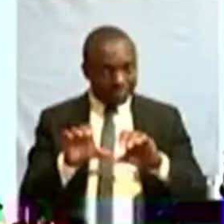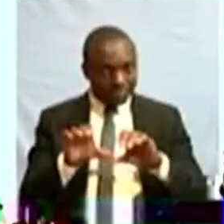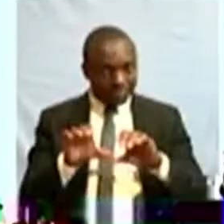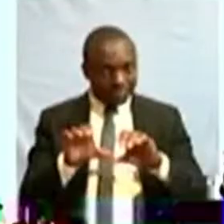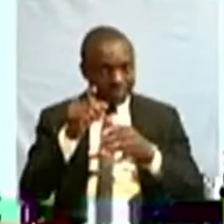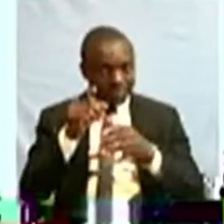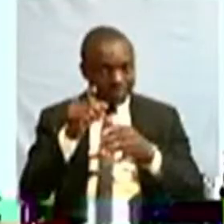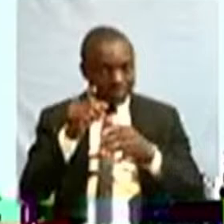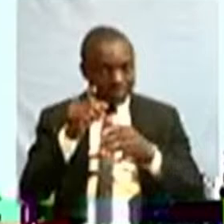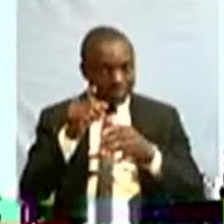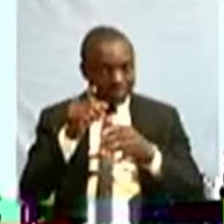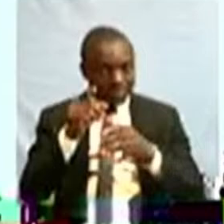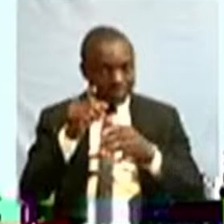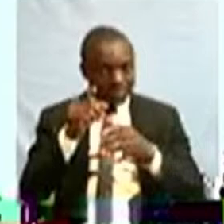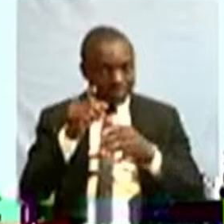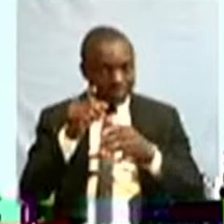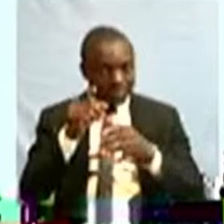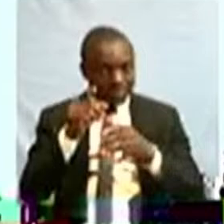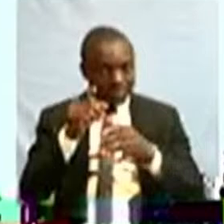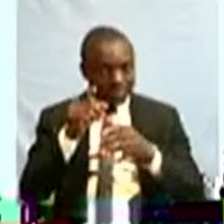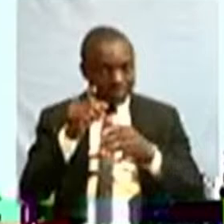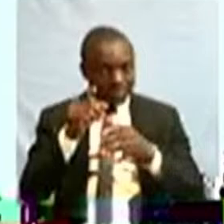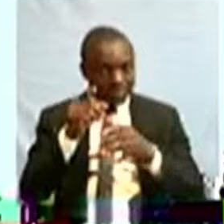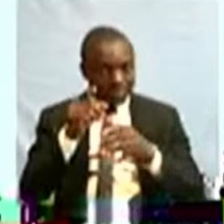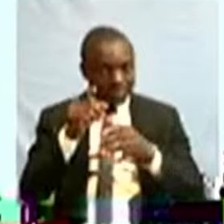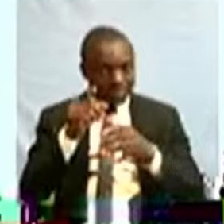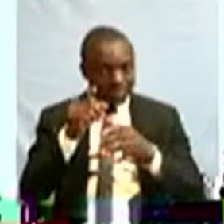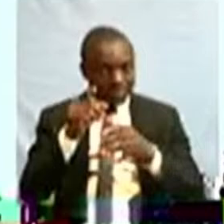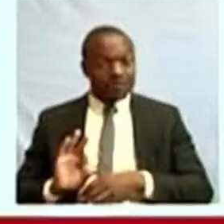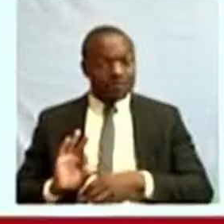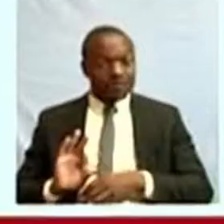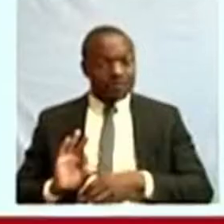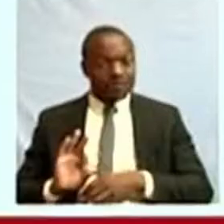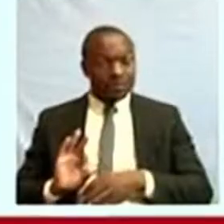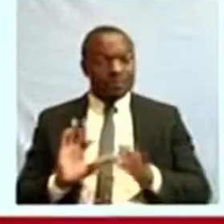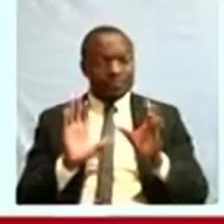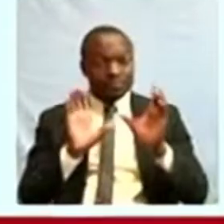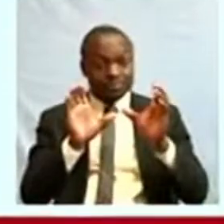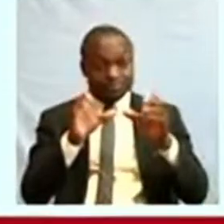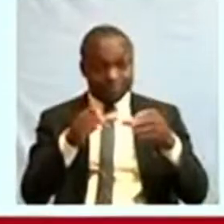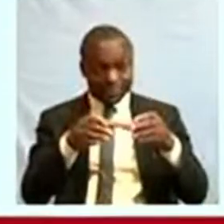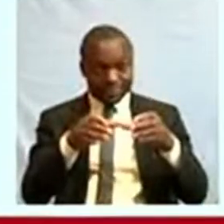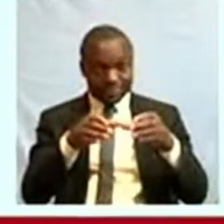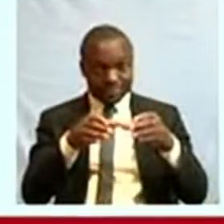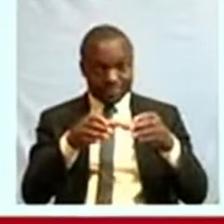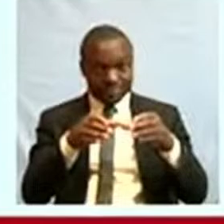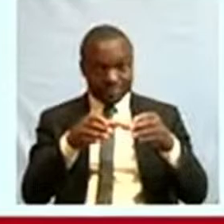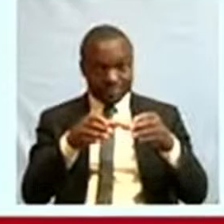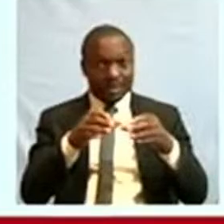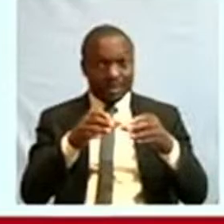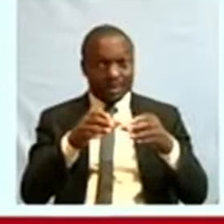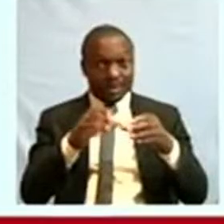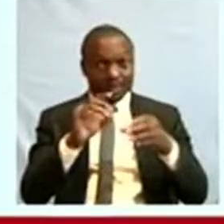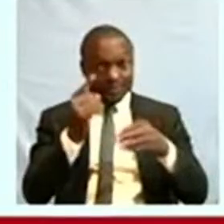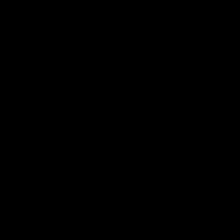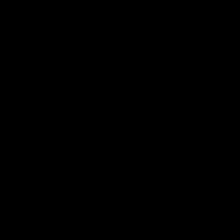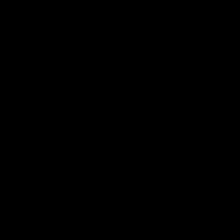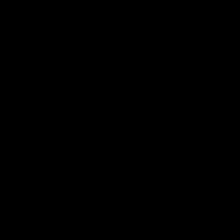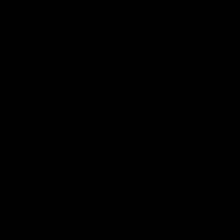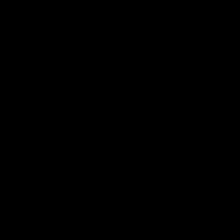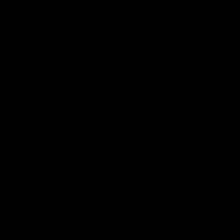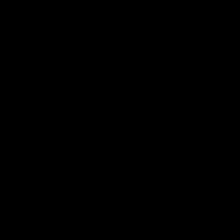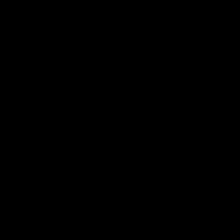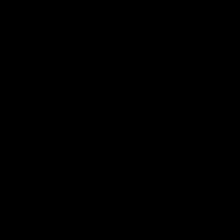needs to be also and should be national service. On the question